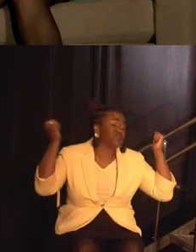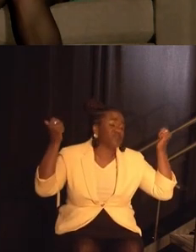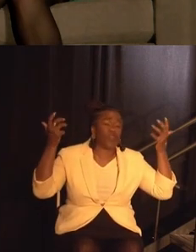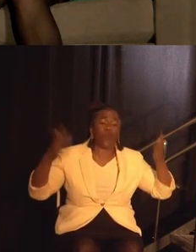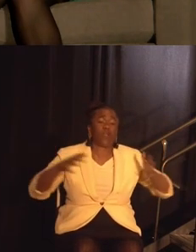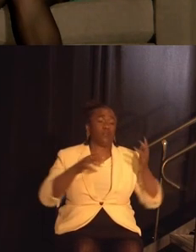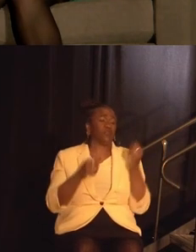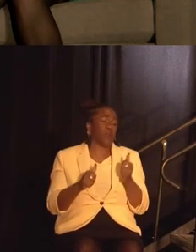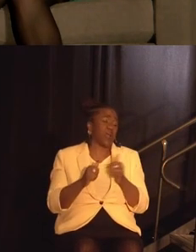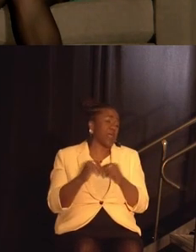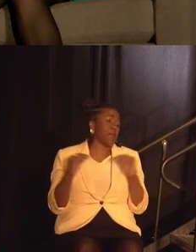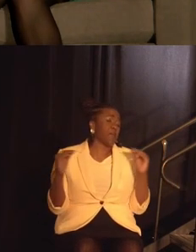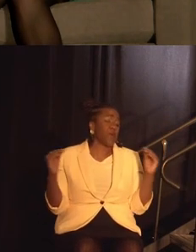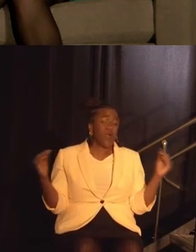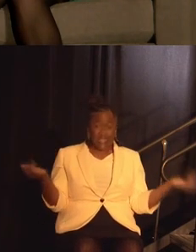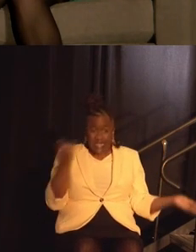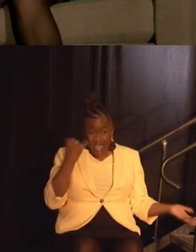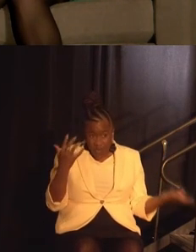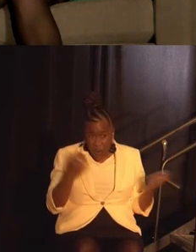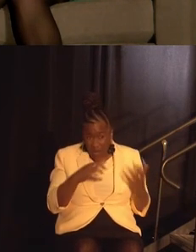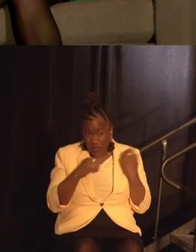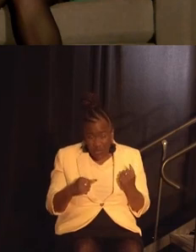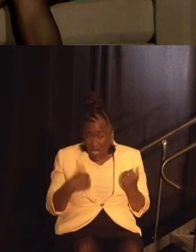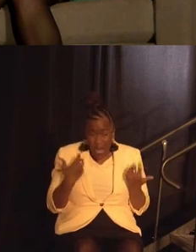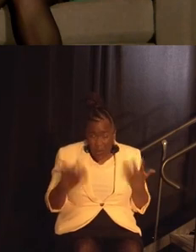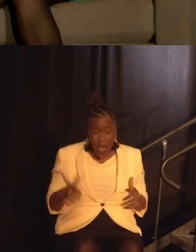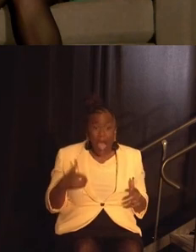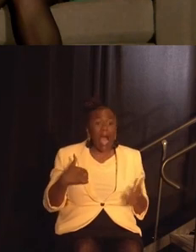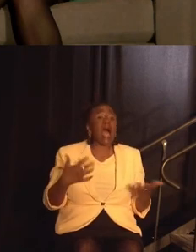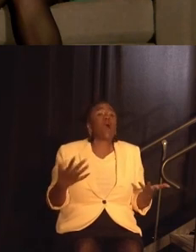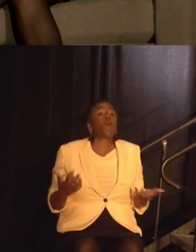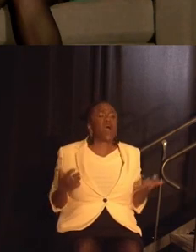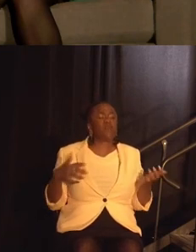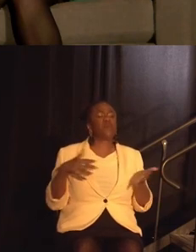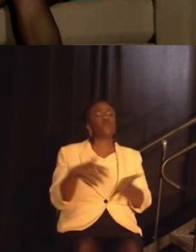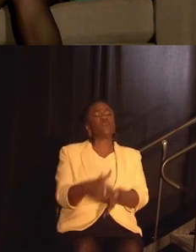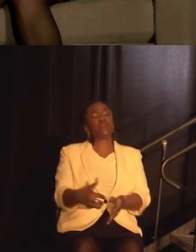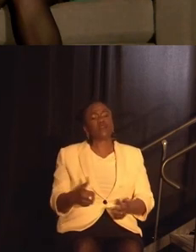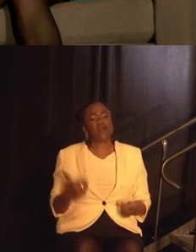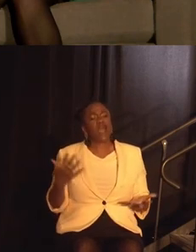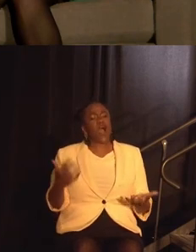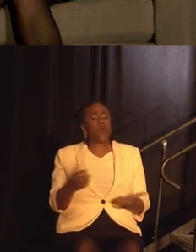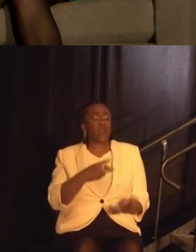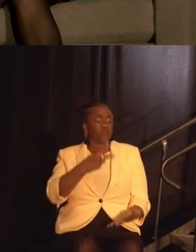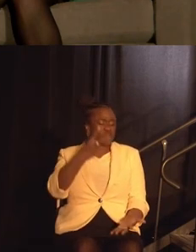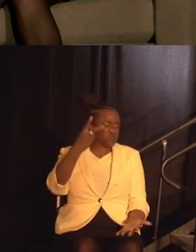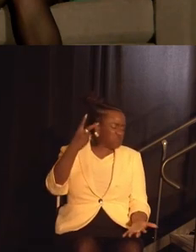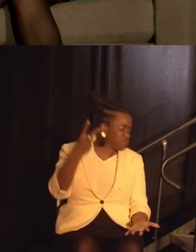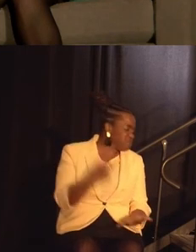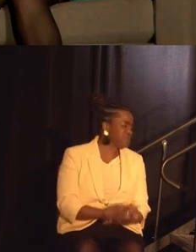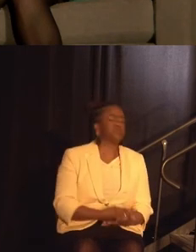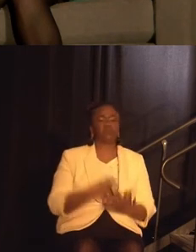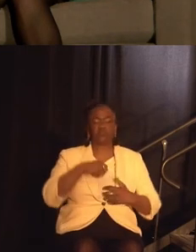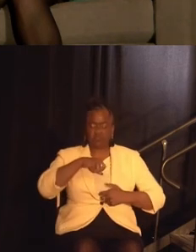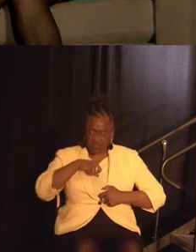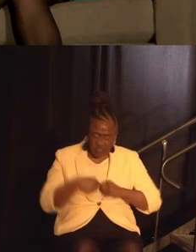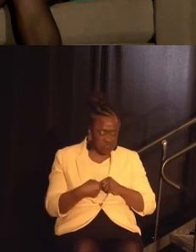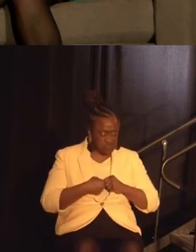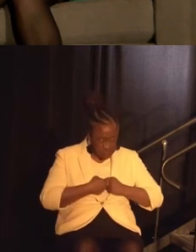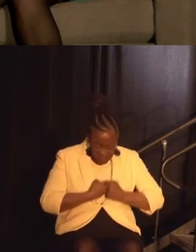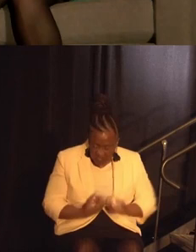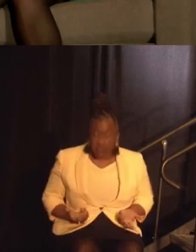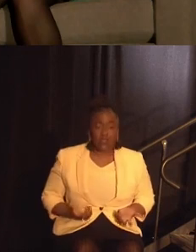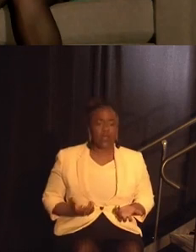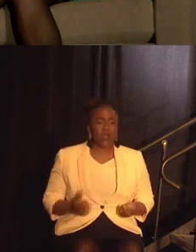strong anymore, even if I wanted to be. I want to be weak. I want to fall completely apart. I want all